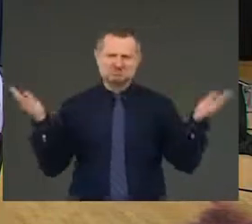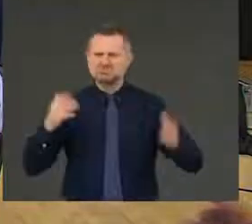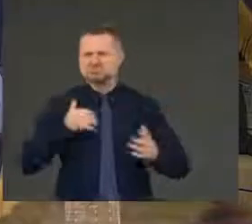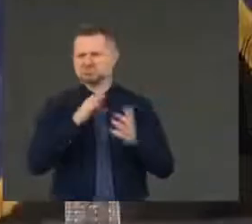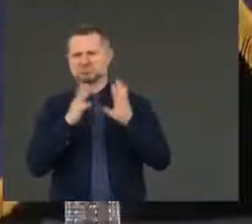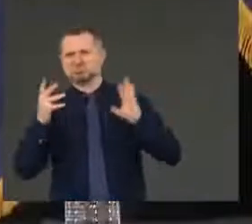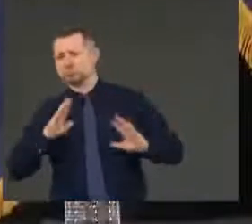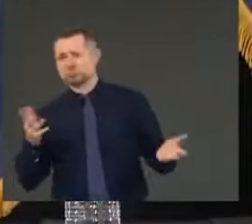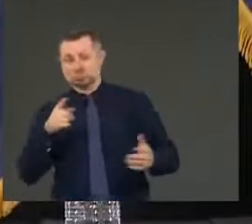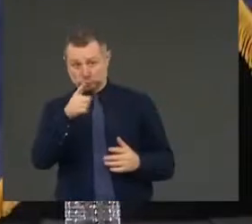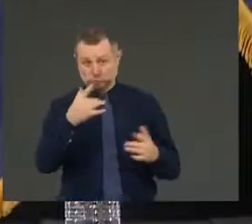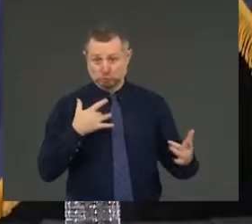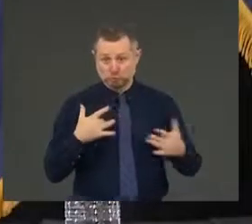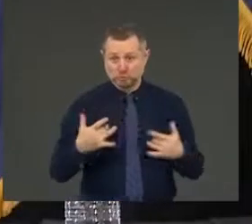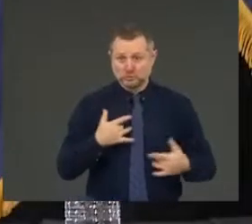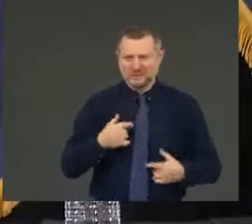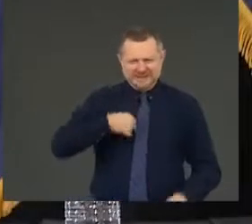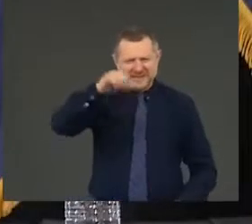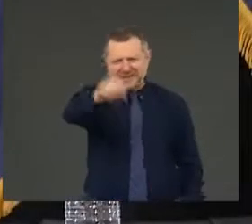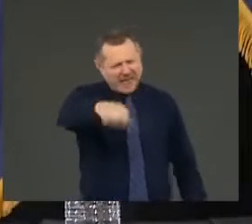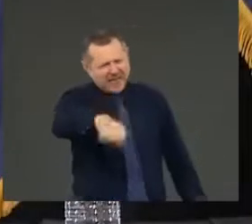Yes. Yes.